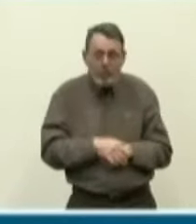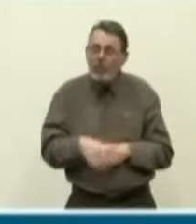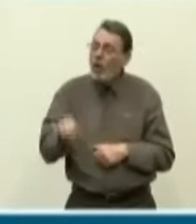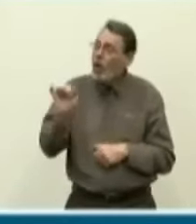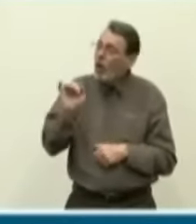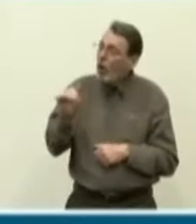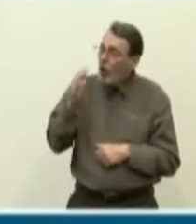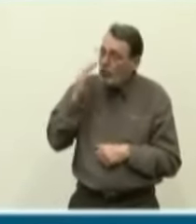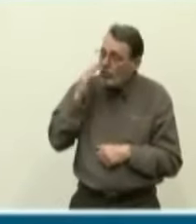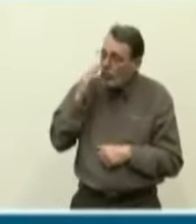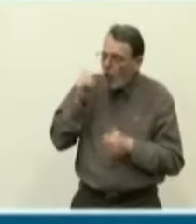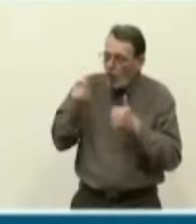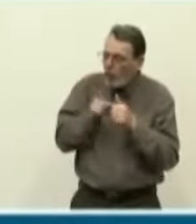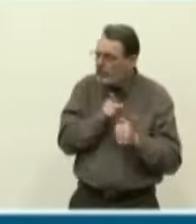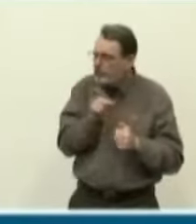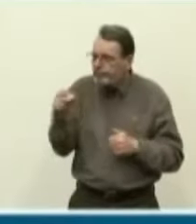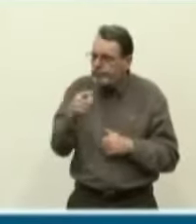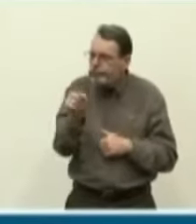know what direction they headed off to?